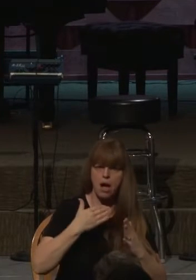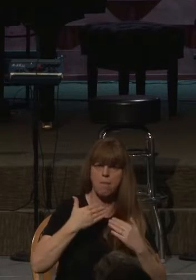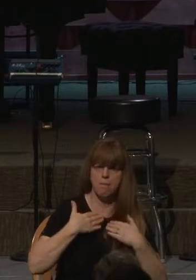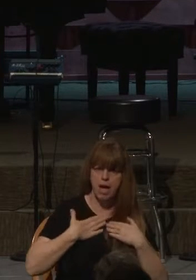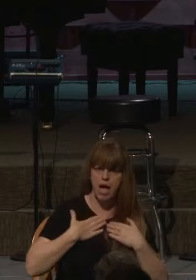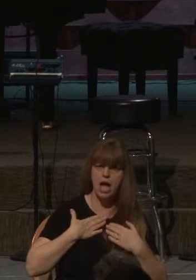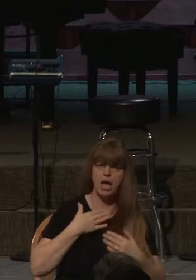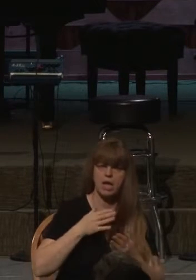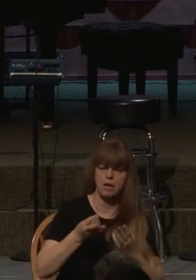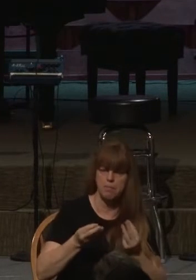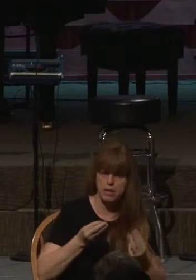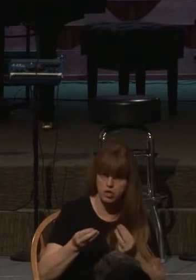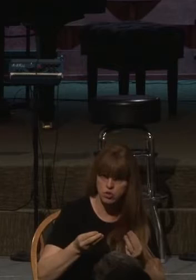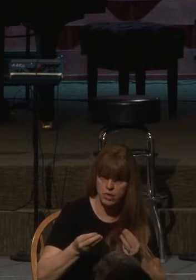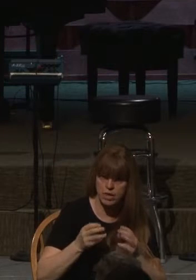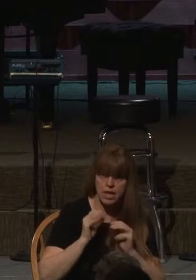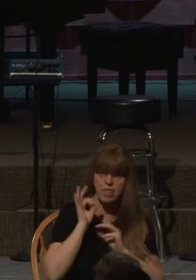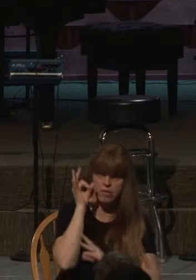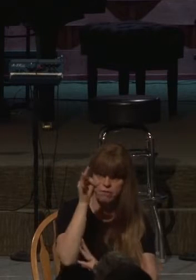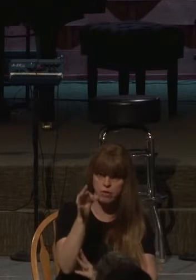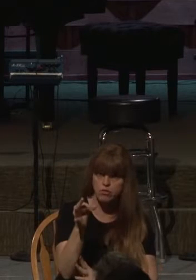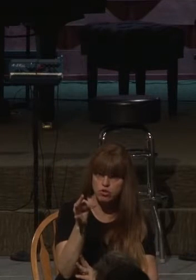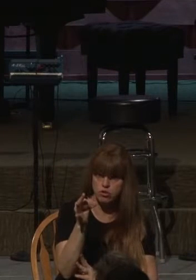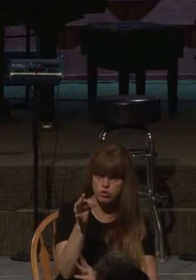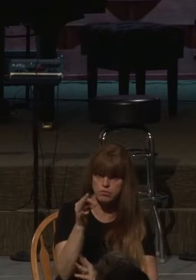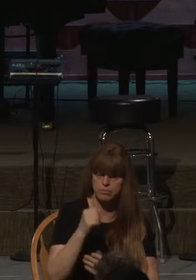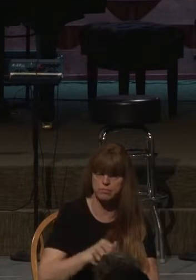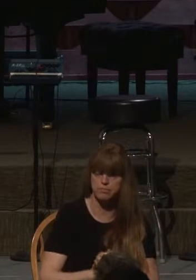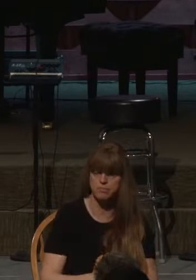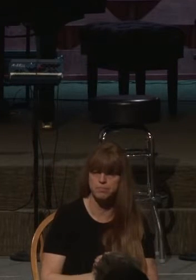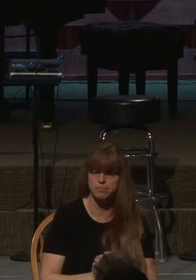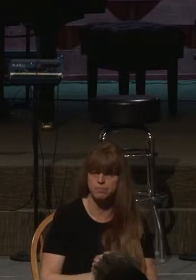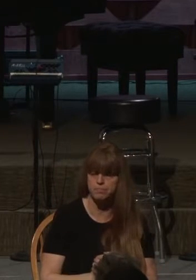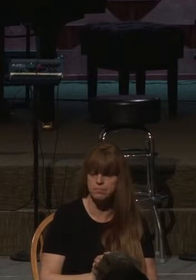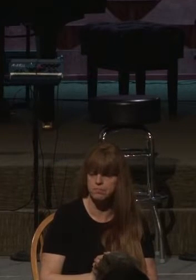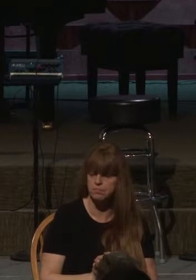hope, as we move forward together.